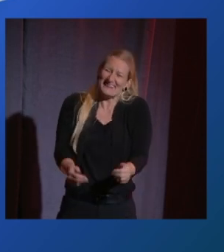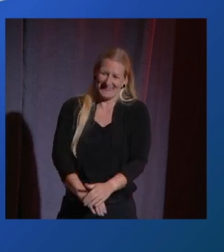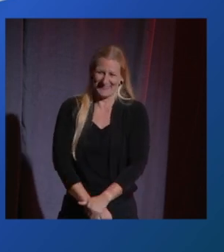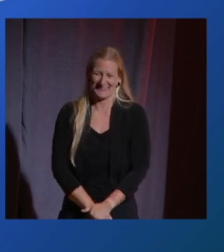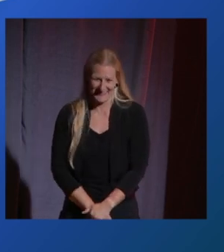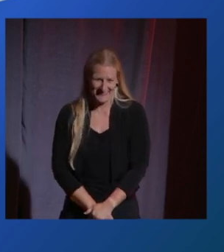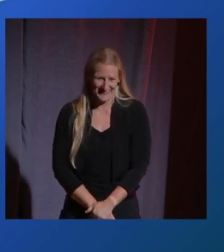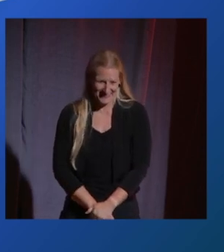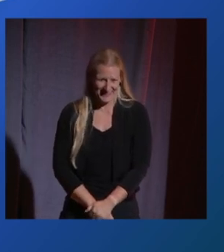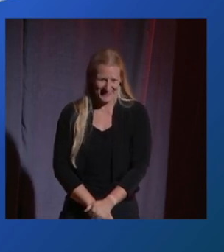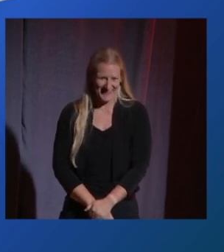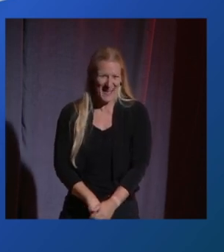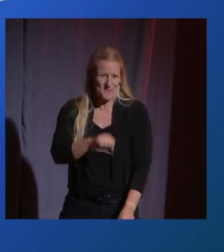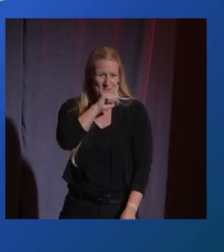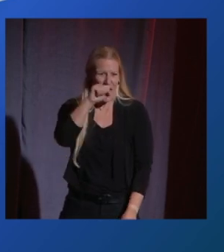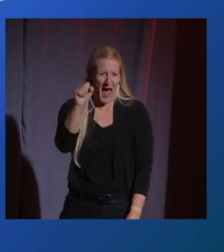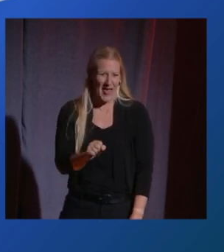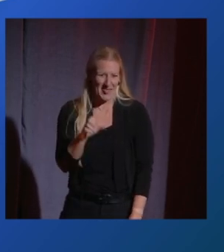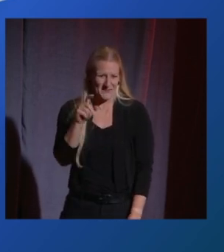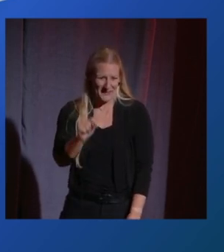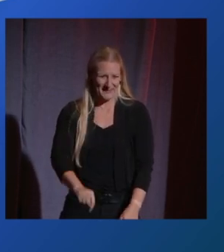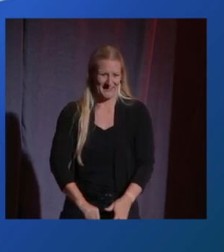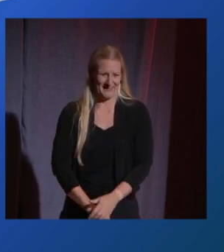panelists I love